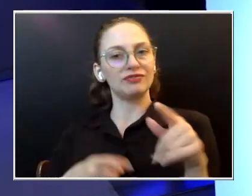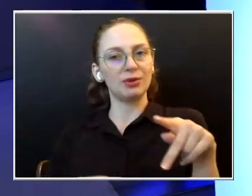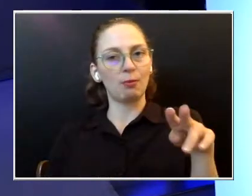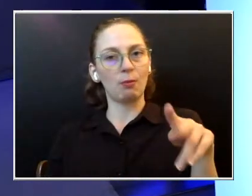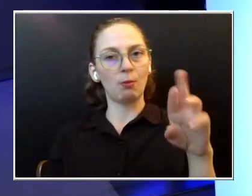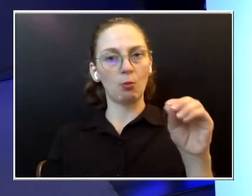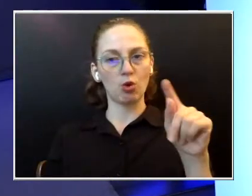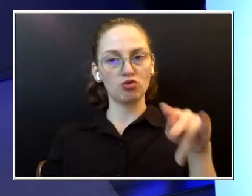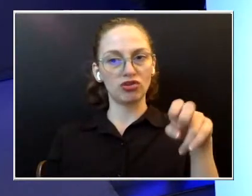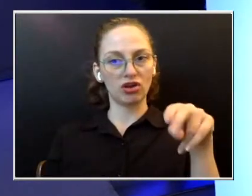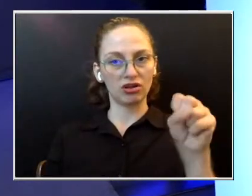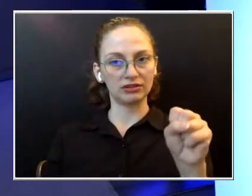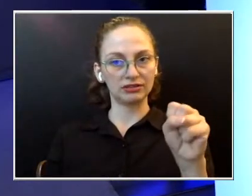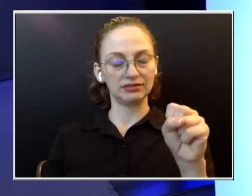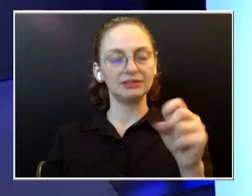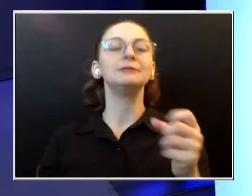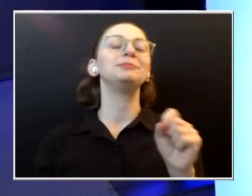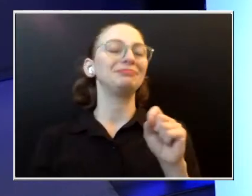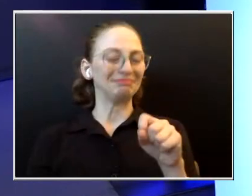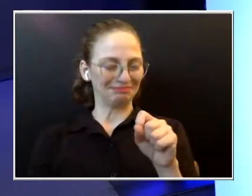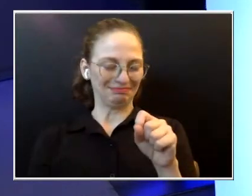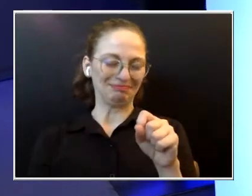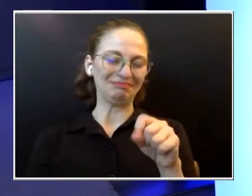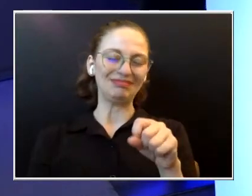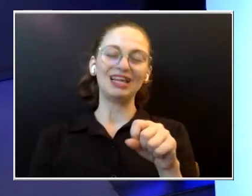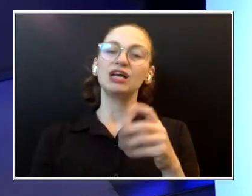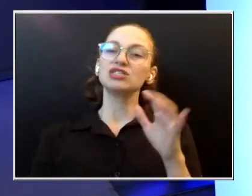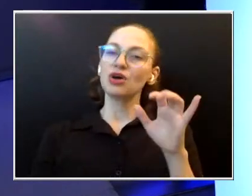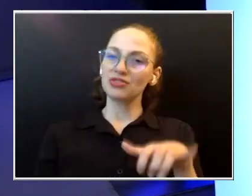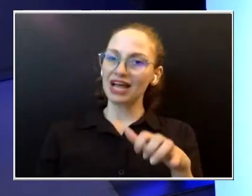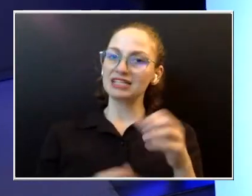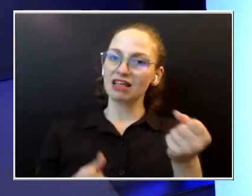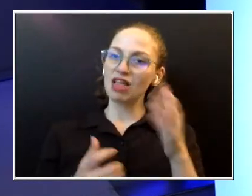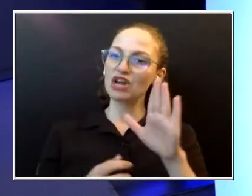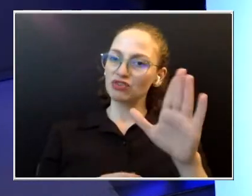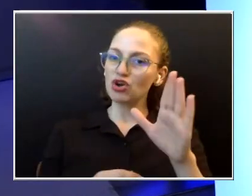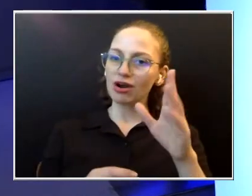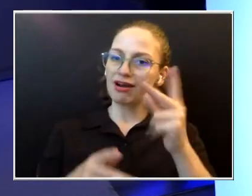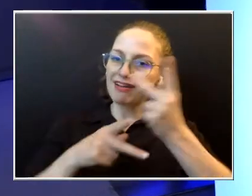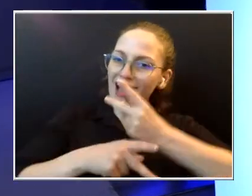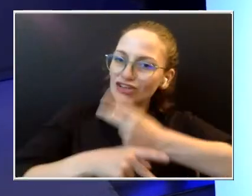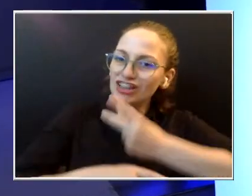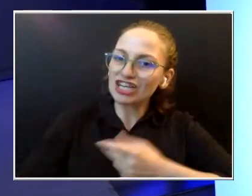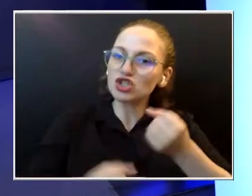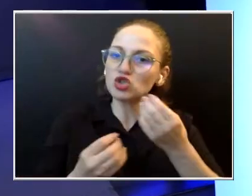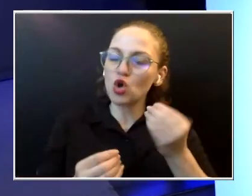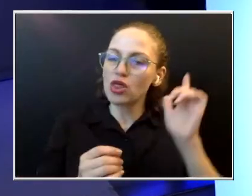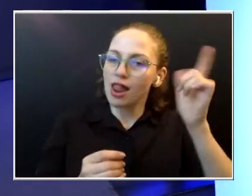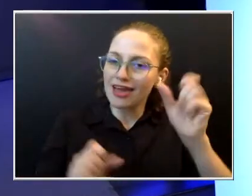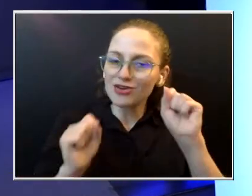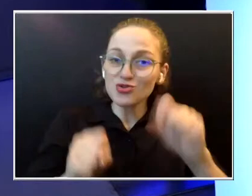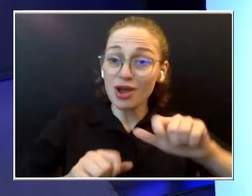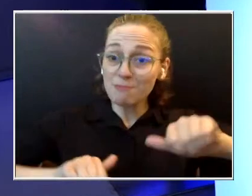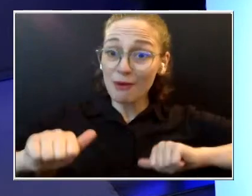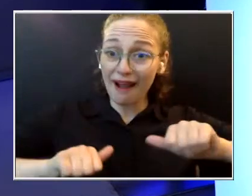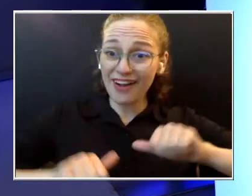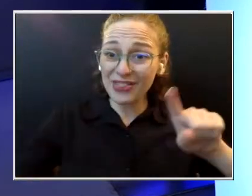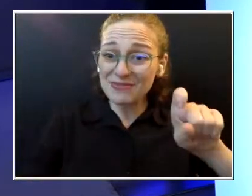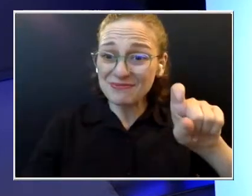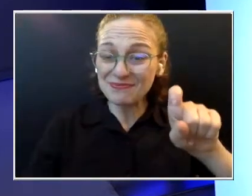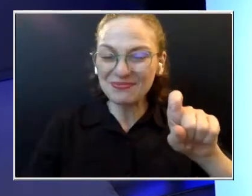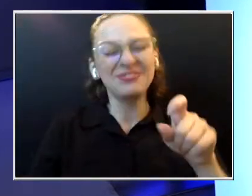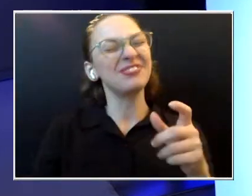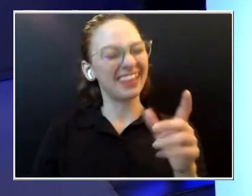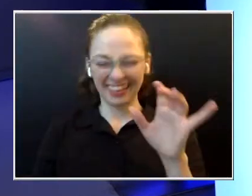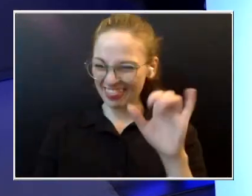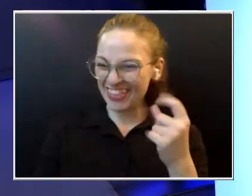the calculations you guys are doing, so you can then brag about it. Is that pretty much the story I'm hearing? I think you got it there. All right, I got this nailed